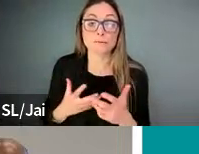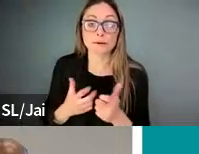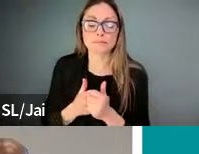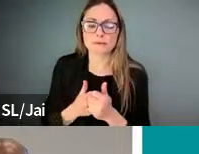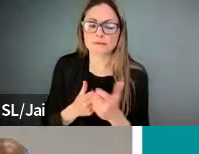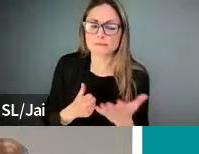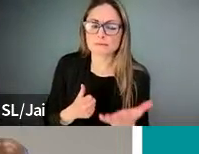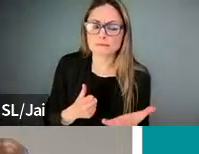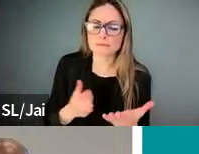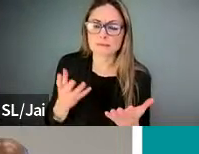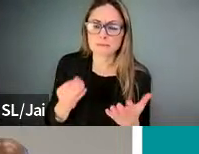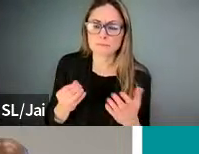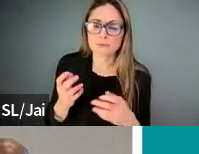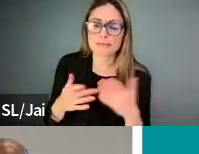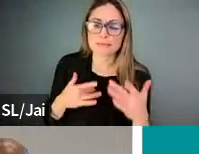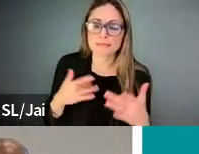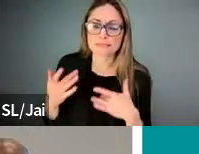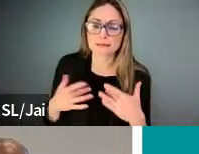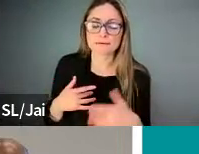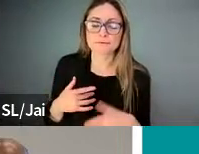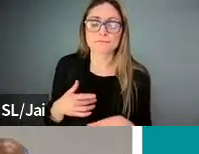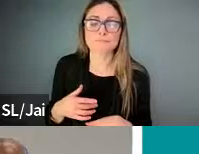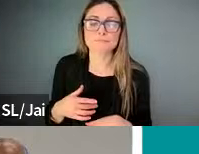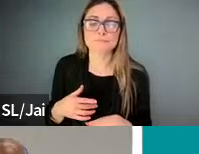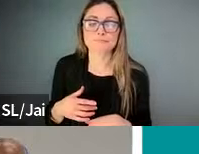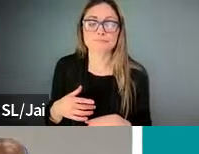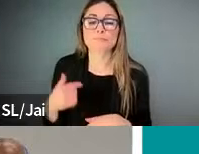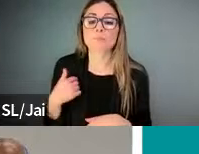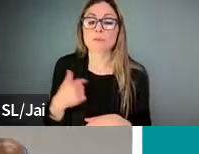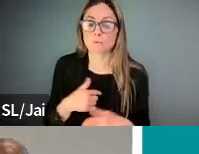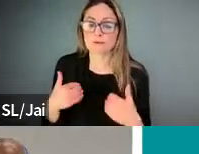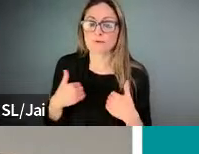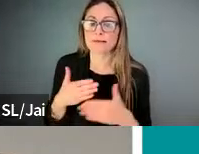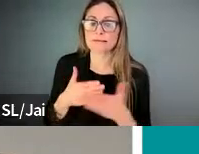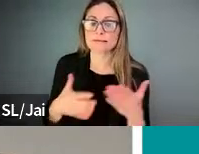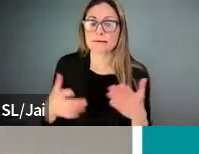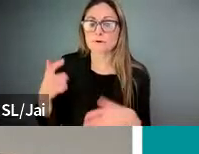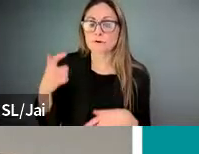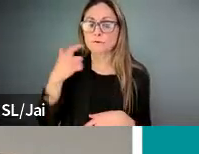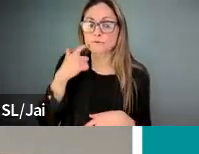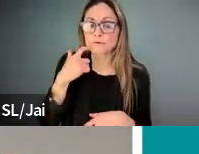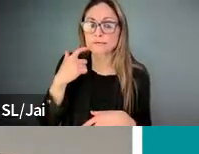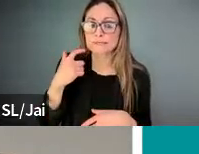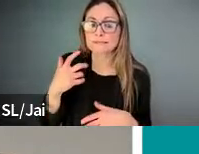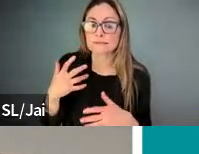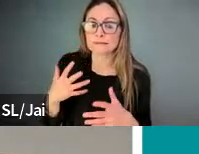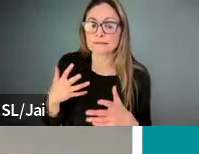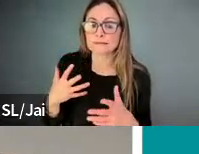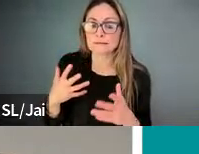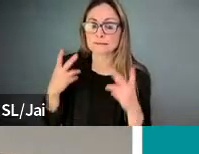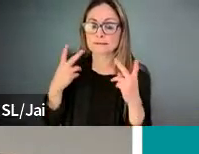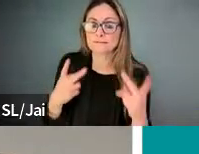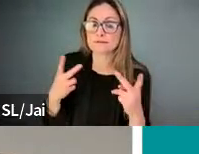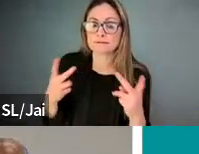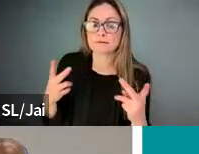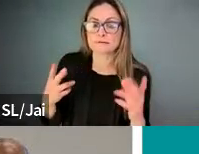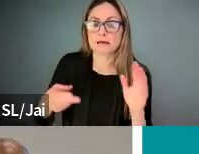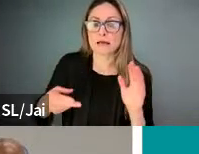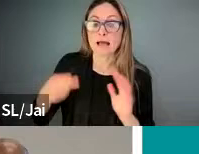exciting. We've had some recent visits, high-profile visits that we'd like to talk about.